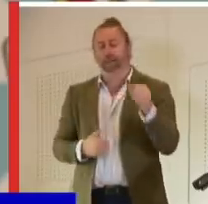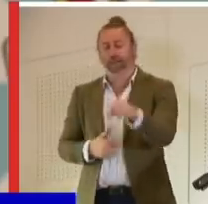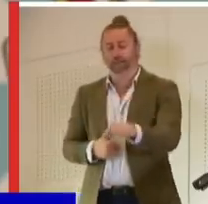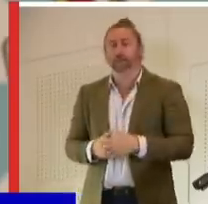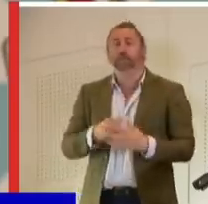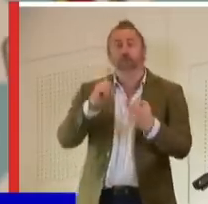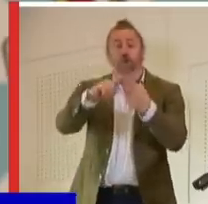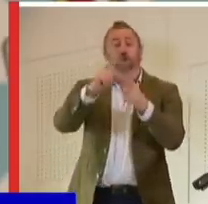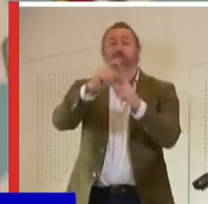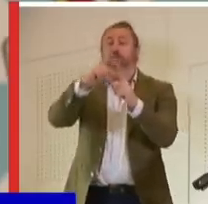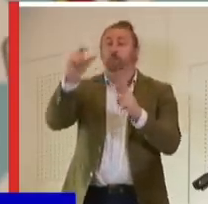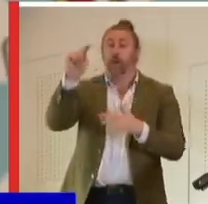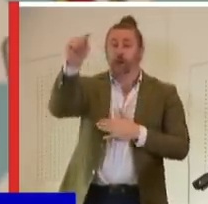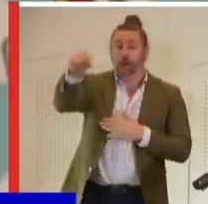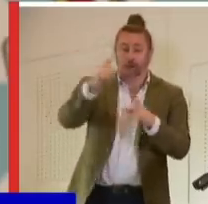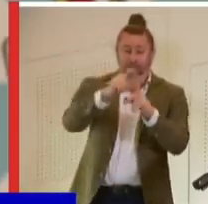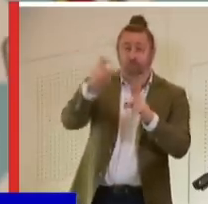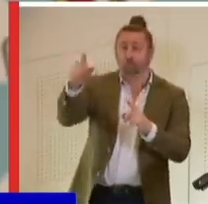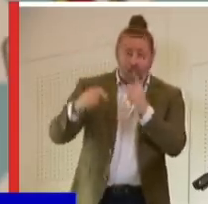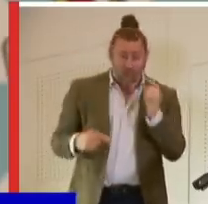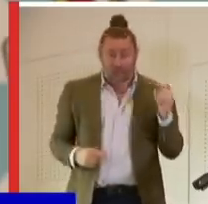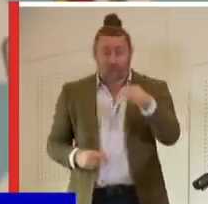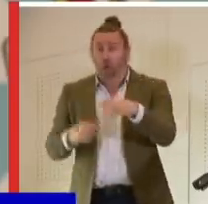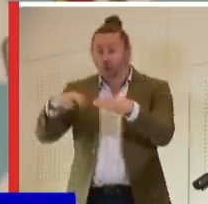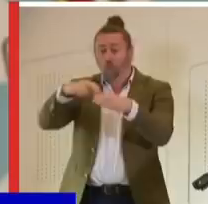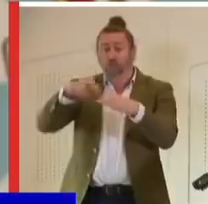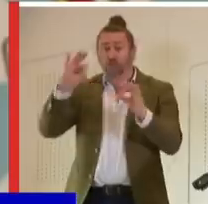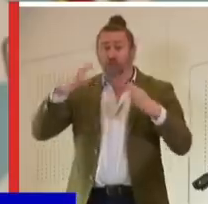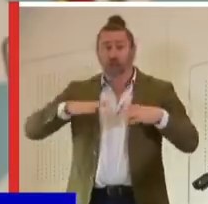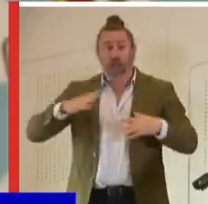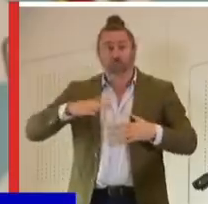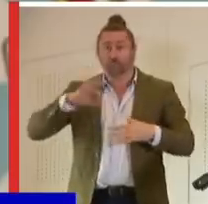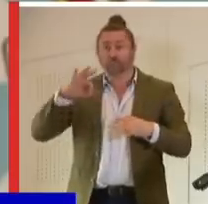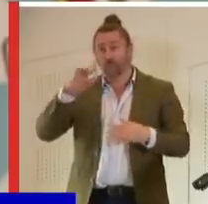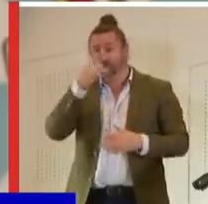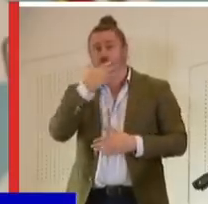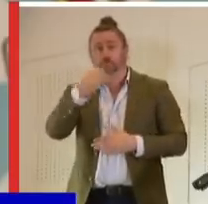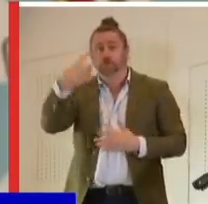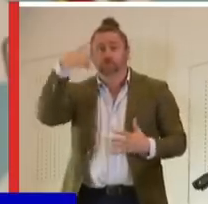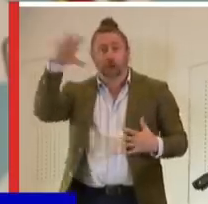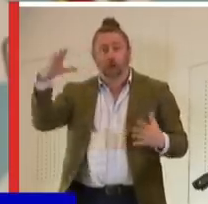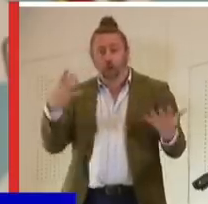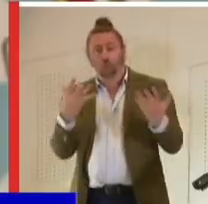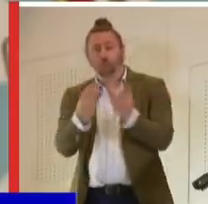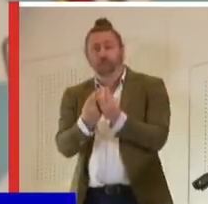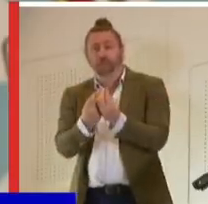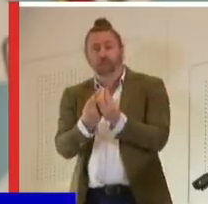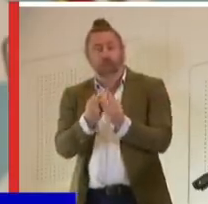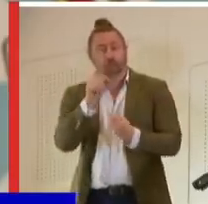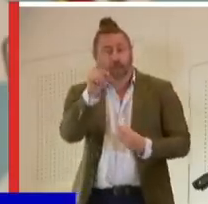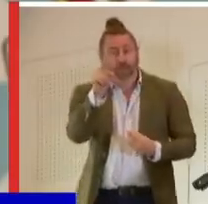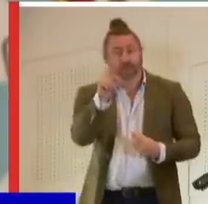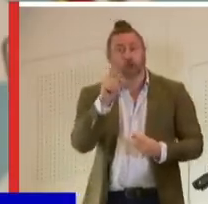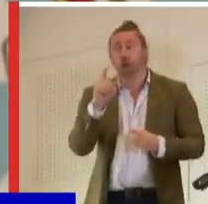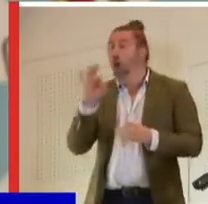after that, in December, they'll be able to come without having to quarantine in time for Christmas, but they too will need to be